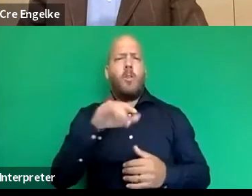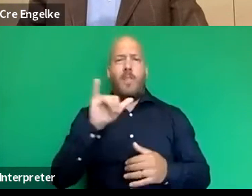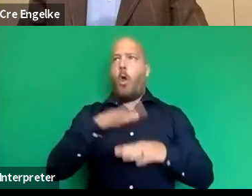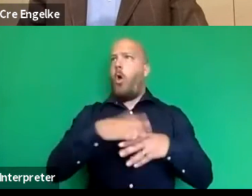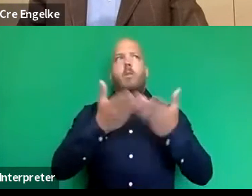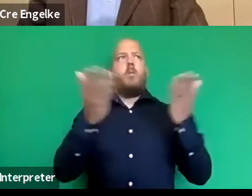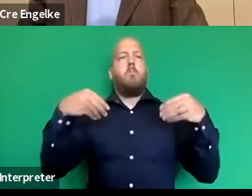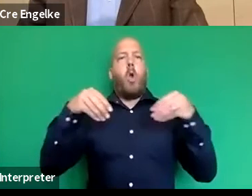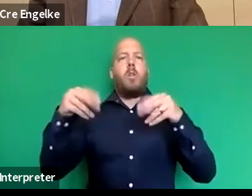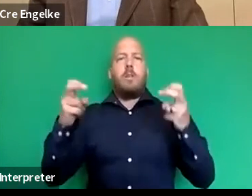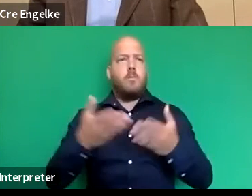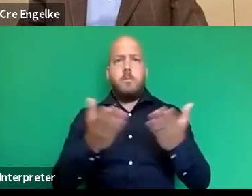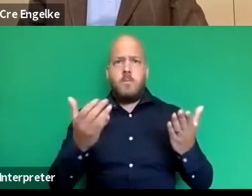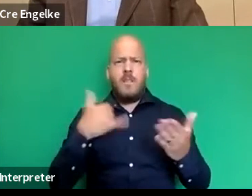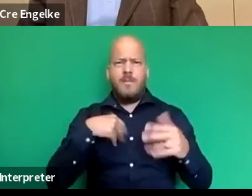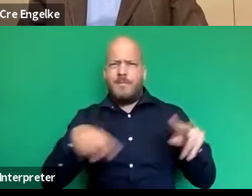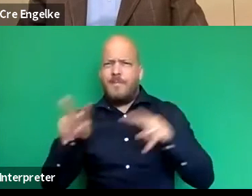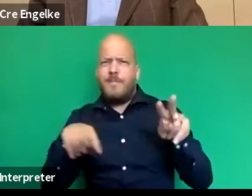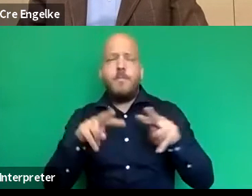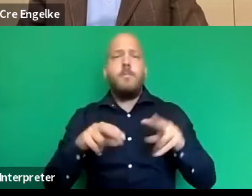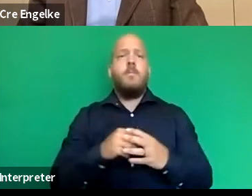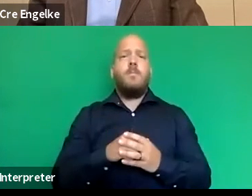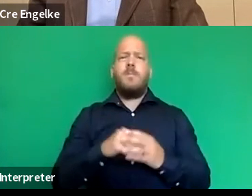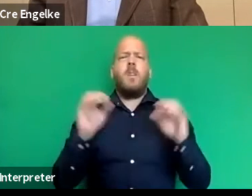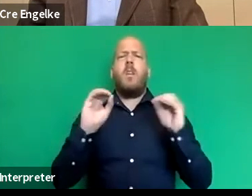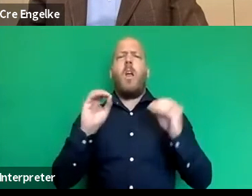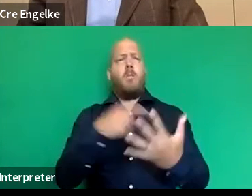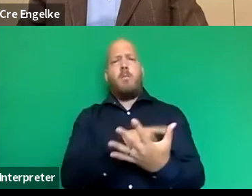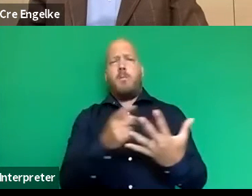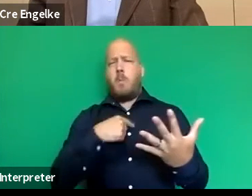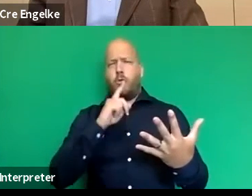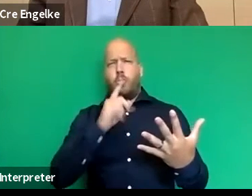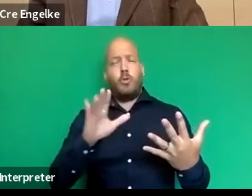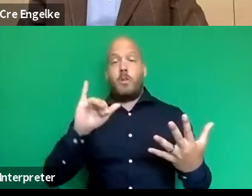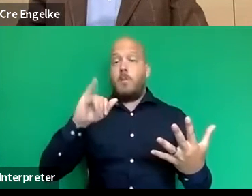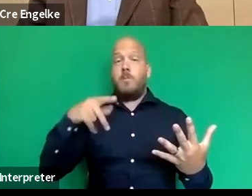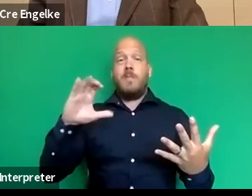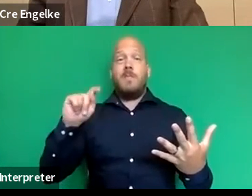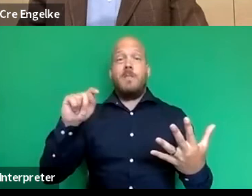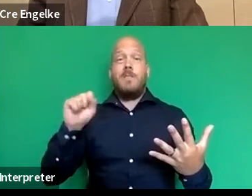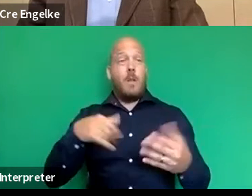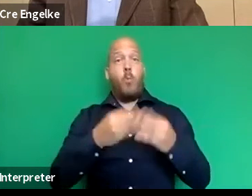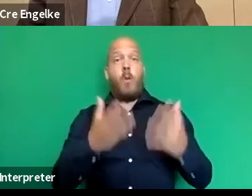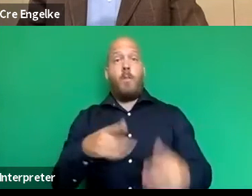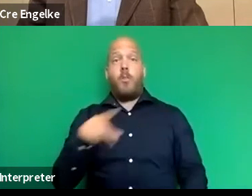sure that none of these IP-CTS providers do their speech recognition